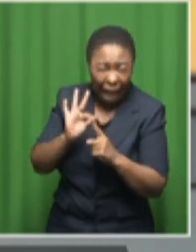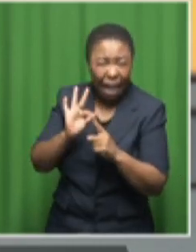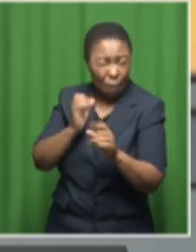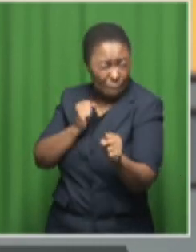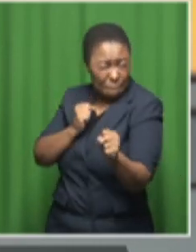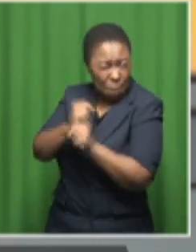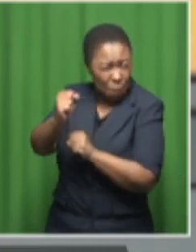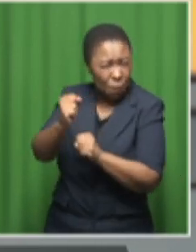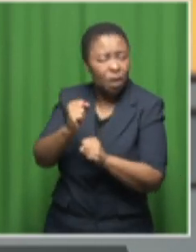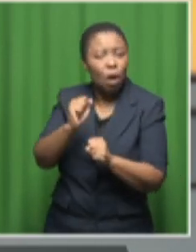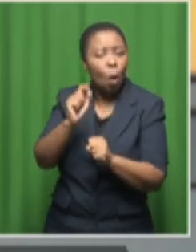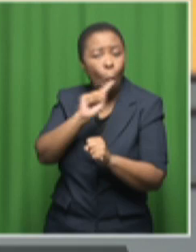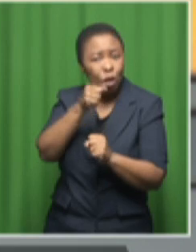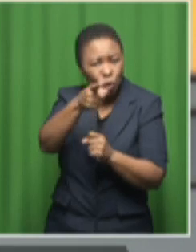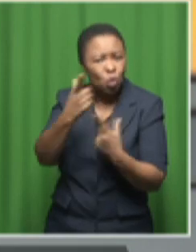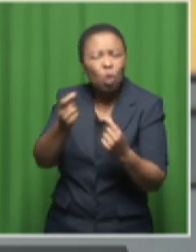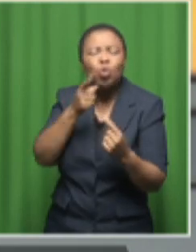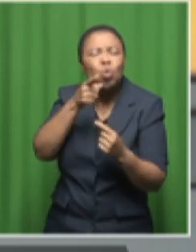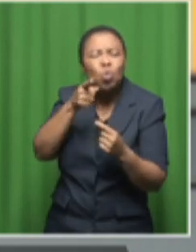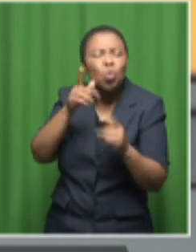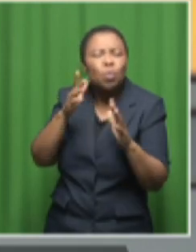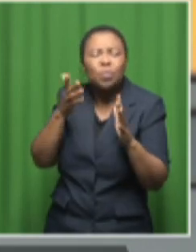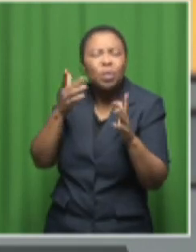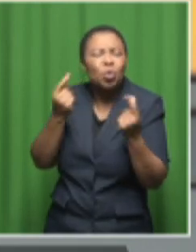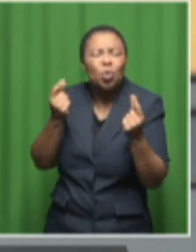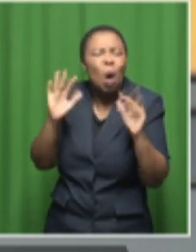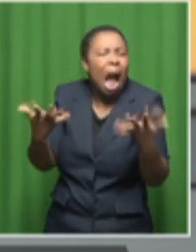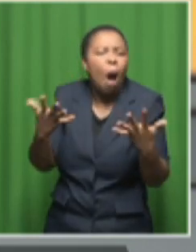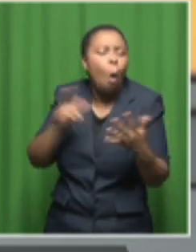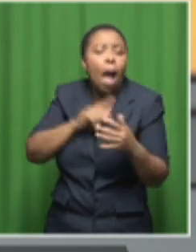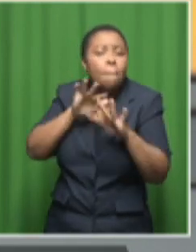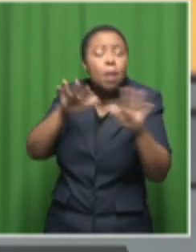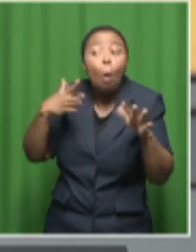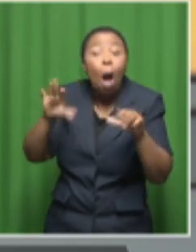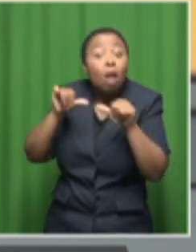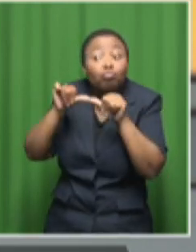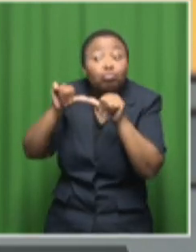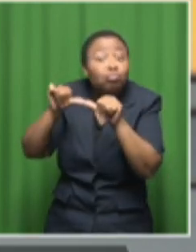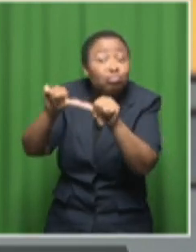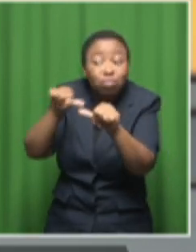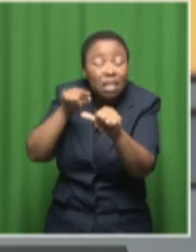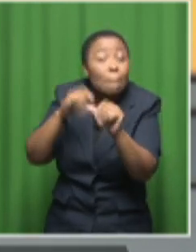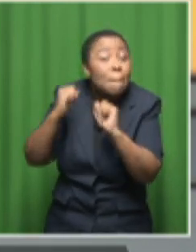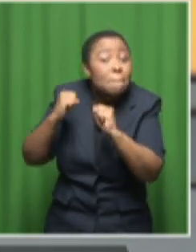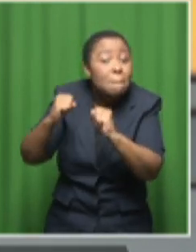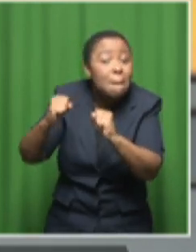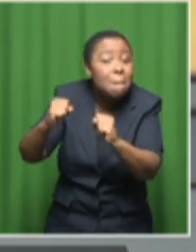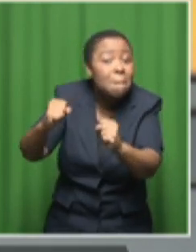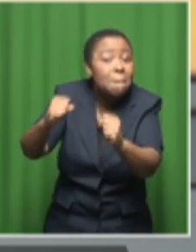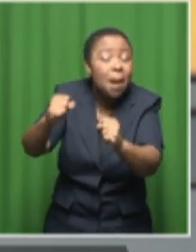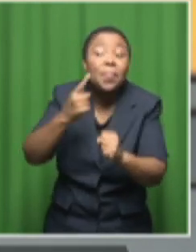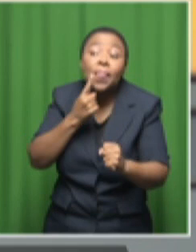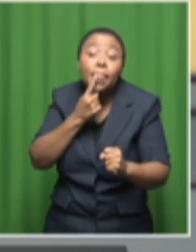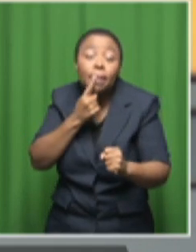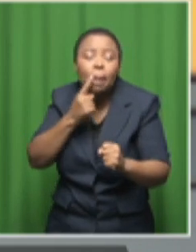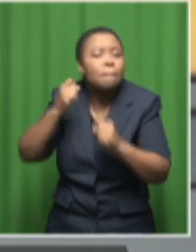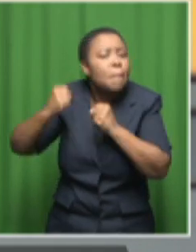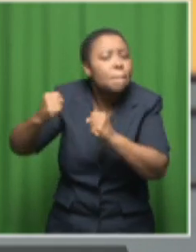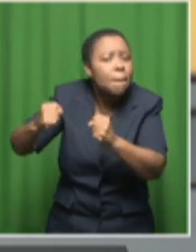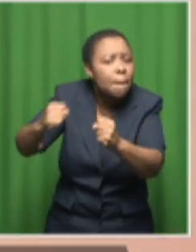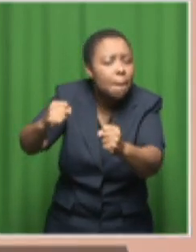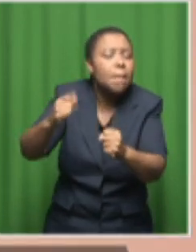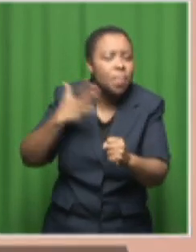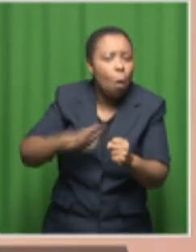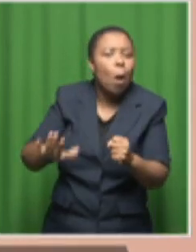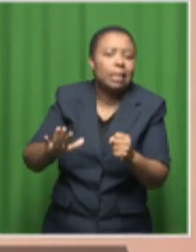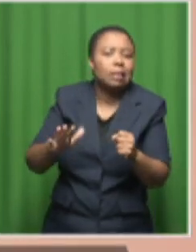how do you deal with that in terms of consistency? Because people want a consistent meal. No. And the taste. In